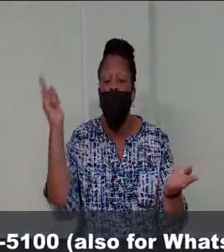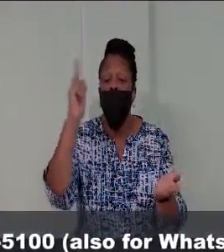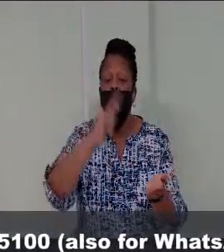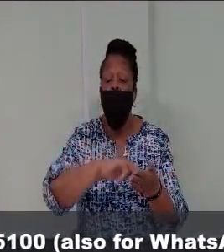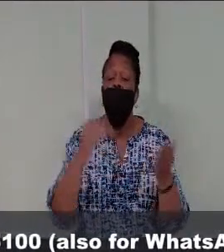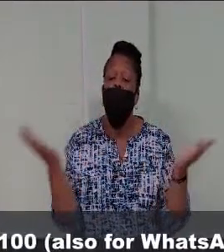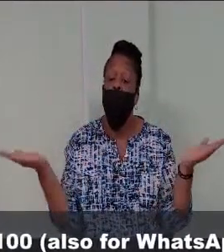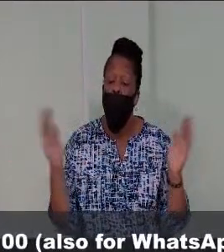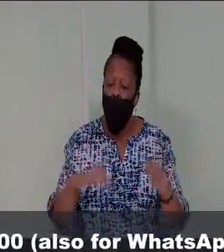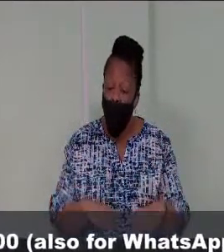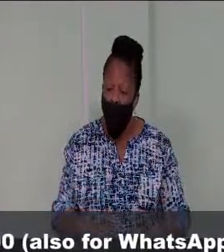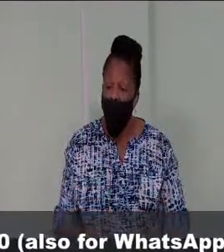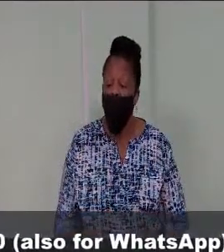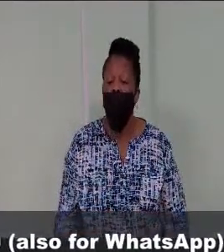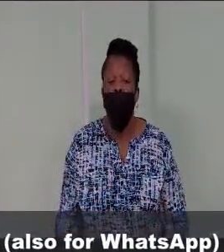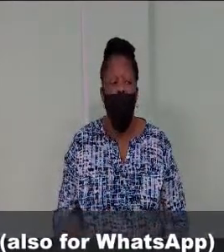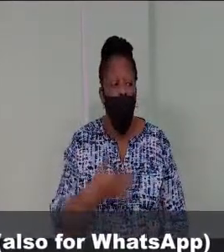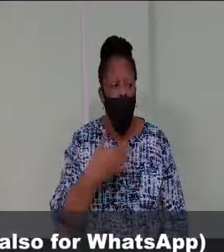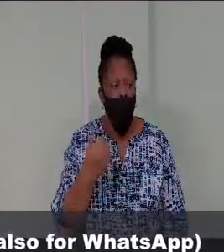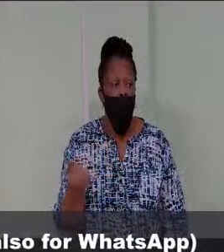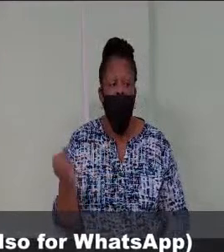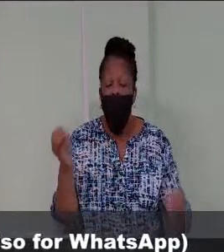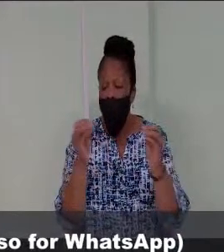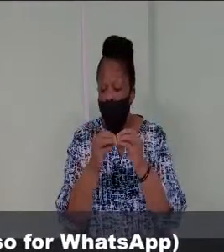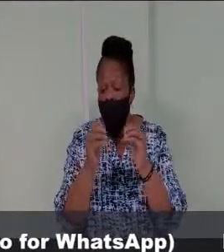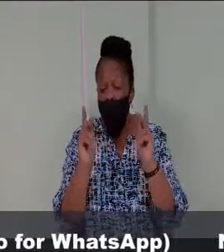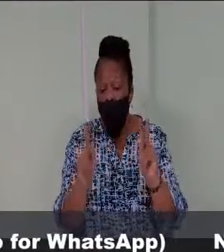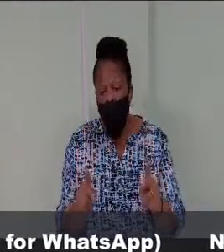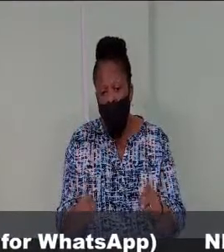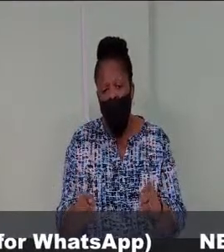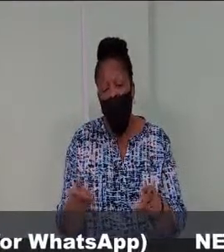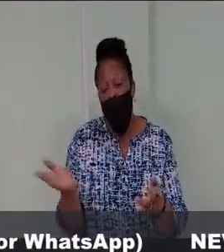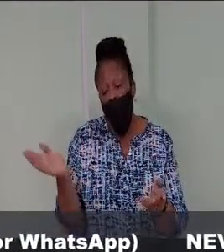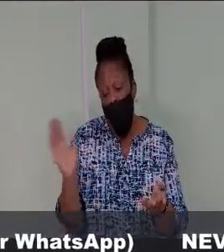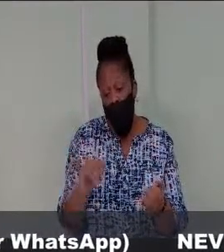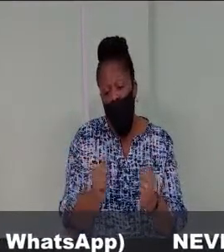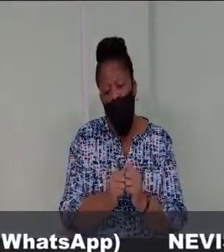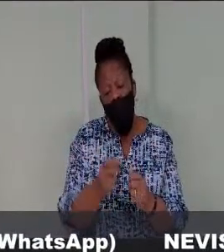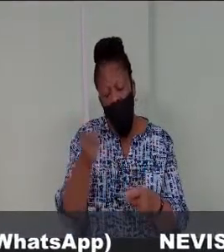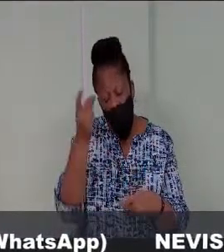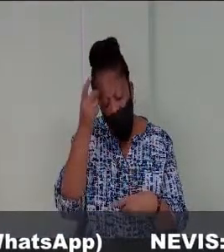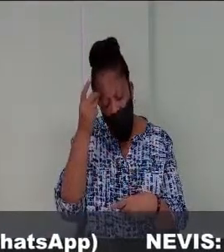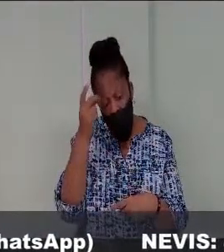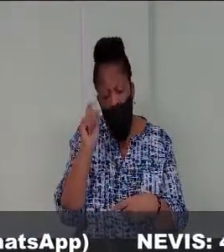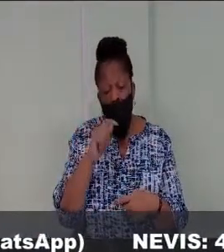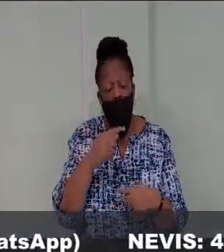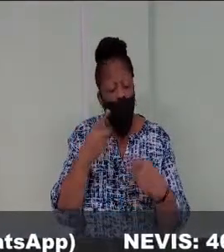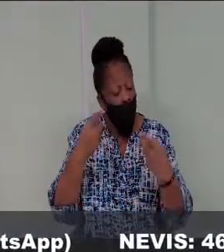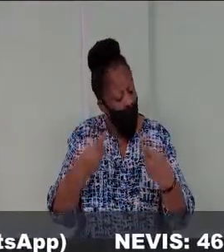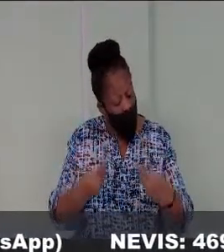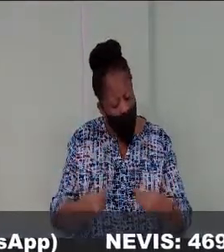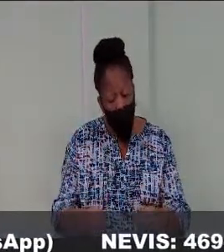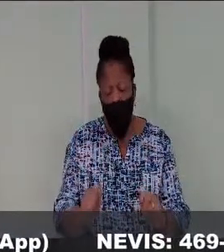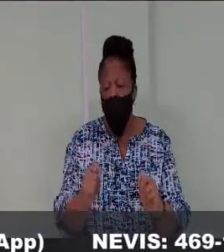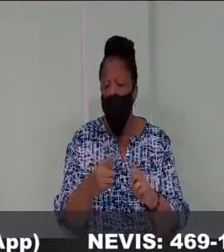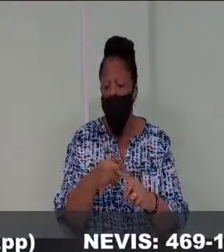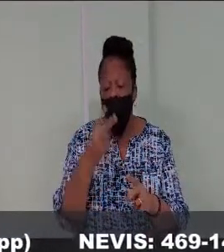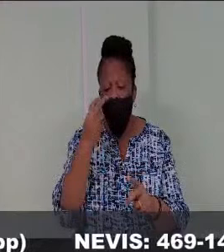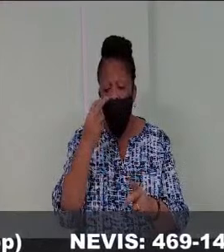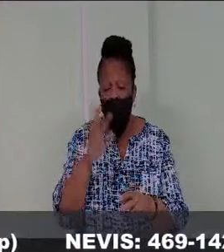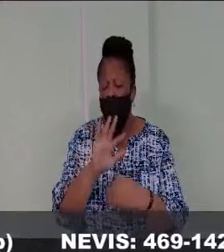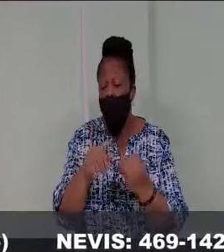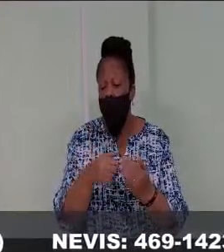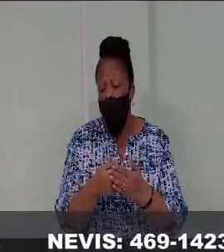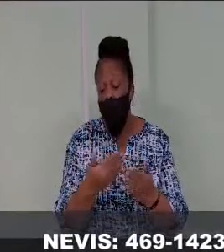has opened, they have seen the reintroduction of the virus, and we will try to see whether all of the measures that we've put in